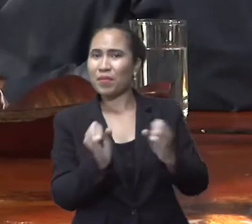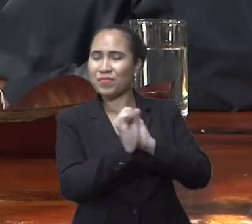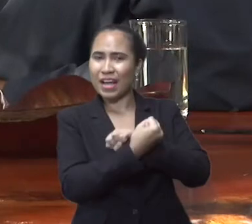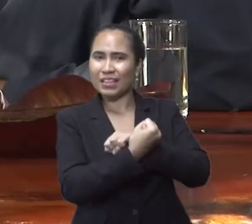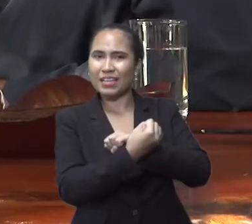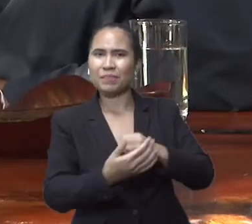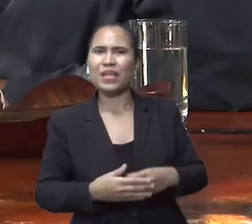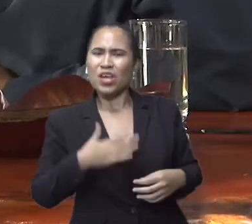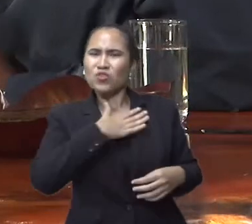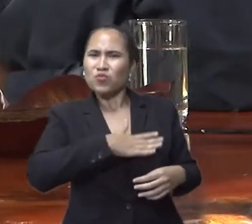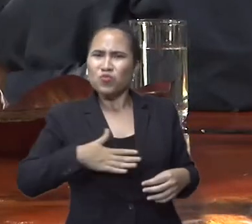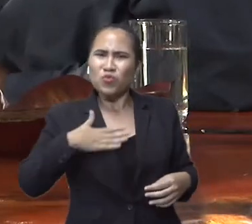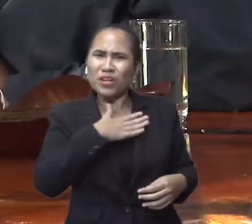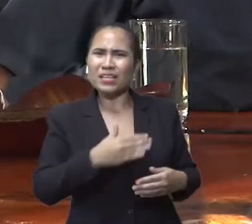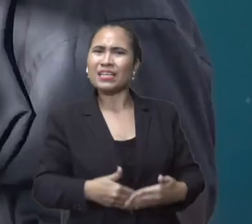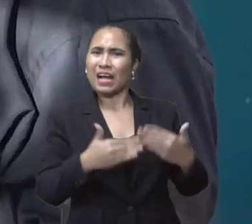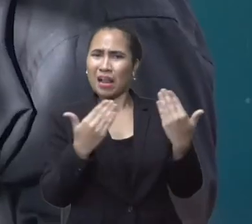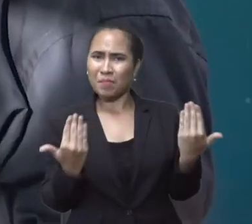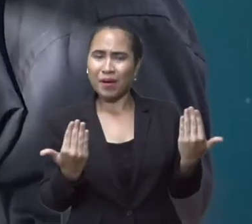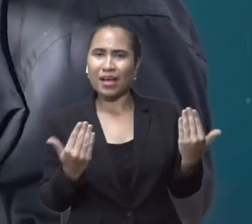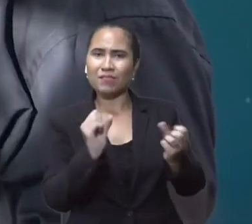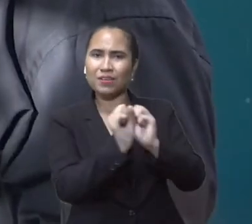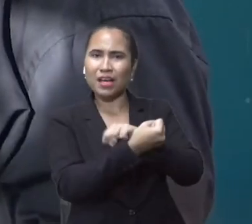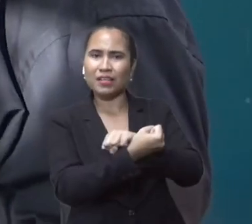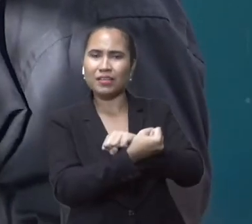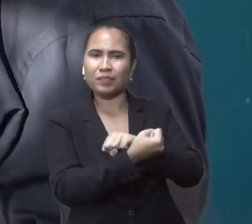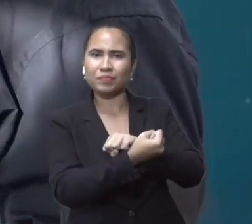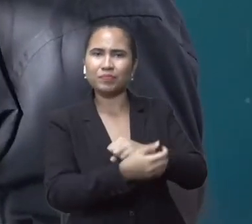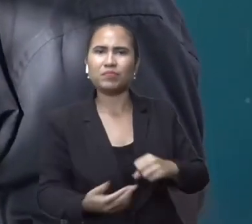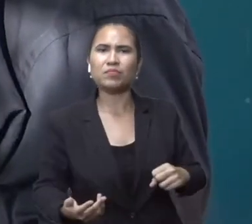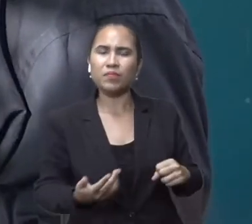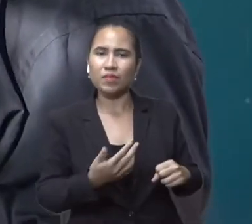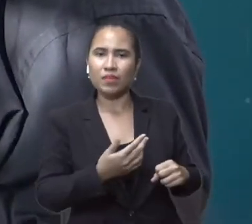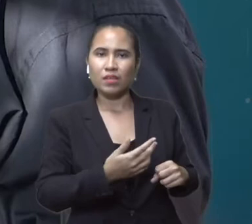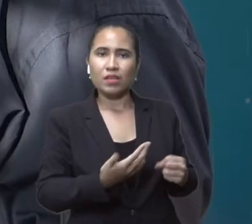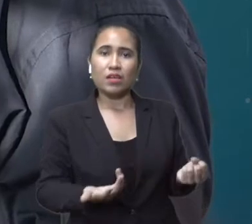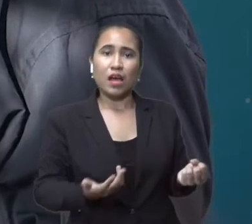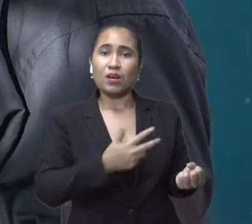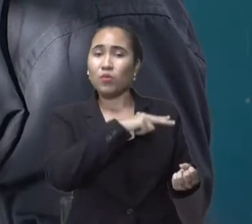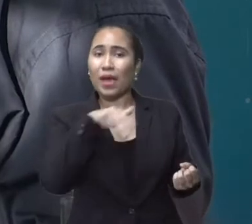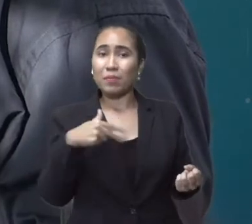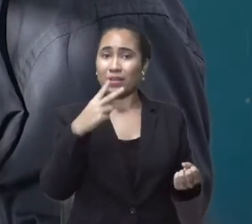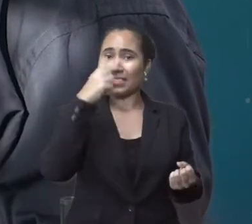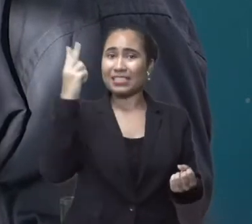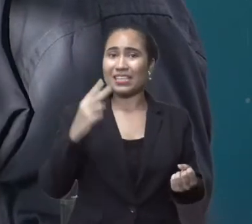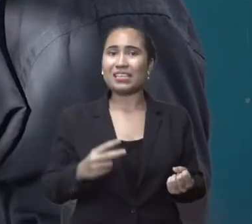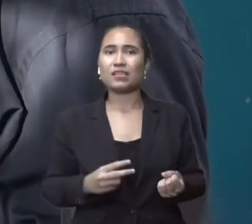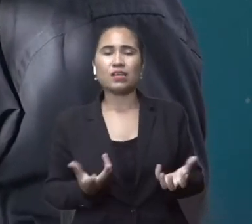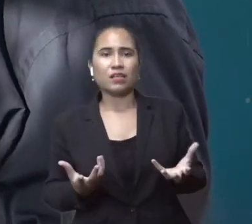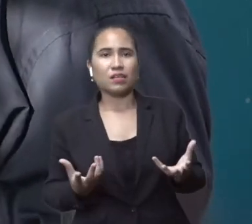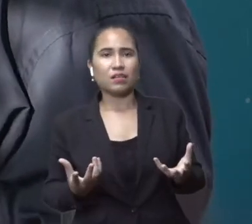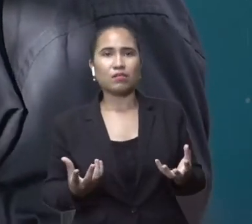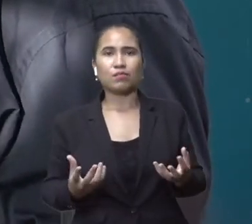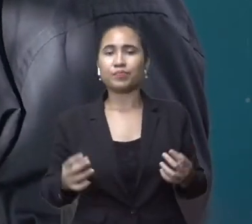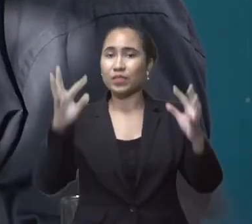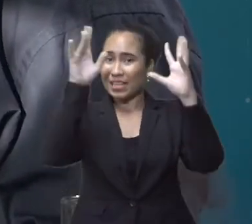to the effects of climate change. In fact, only a few days ago, as you know, we had a cyclone alert. So in the UN, we've